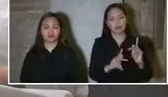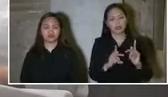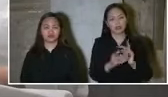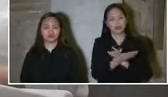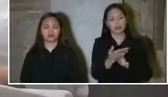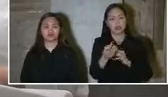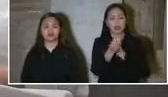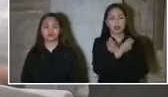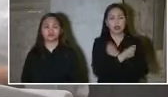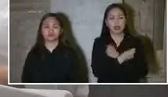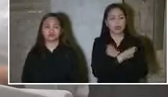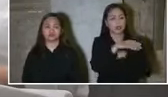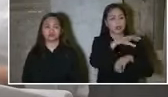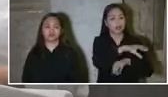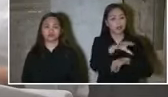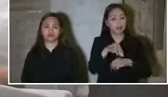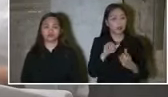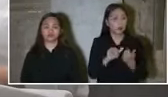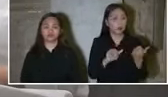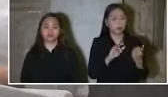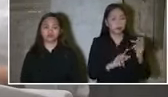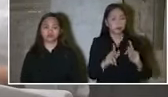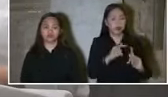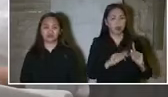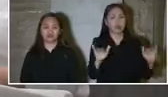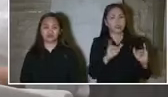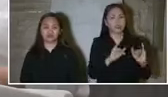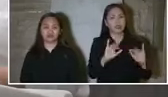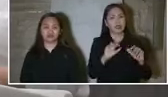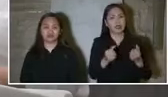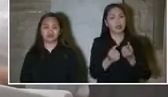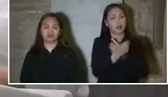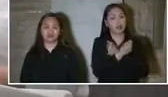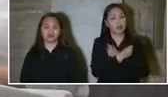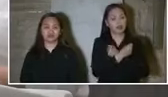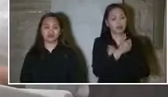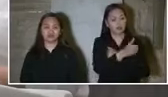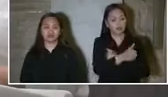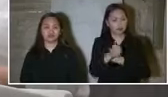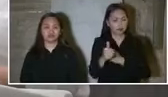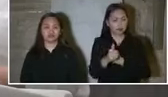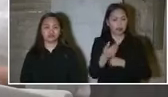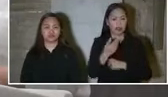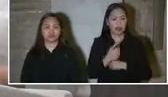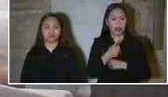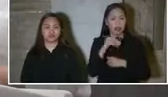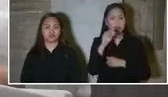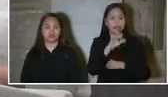your neighbor as yourself. I am the Lord."